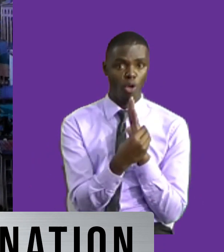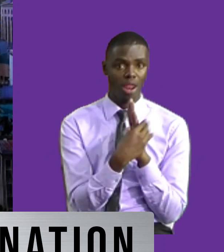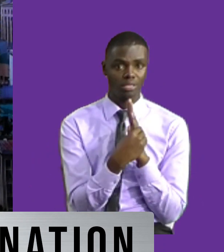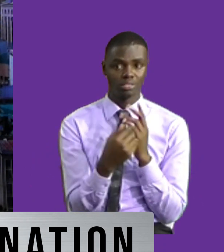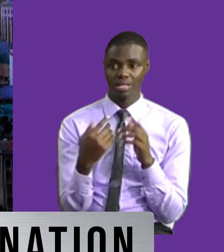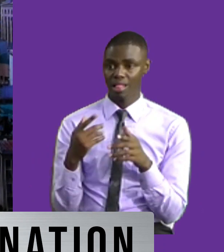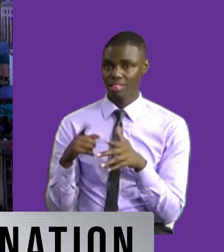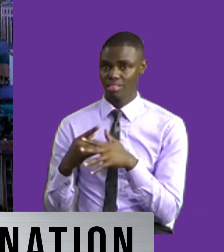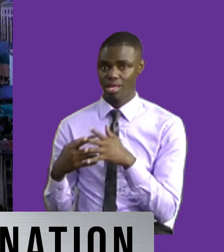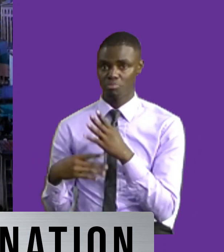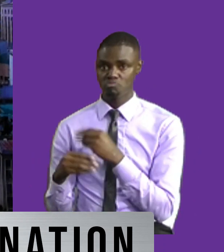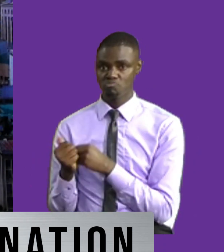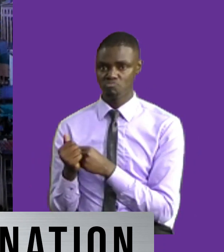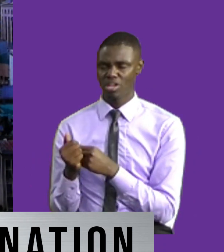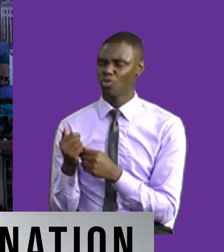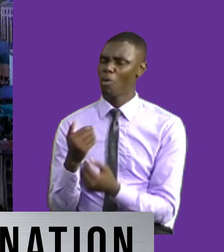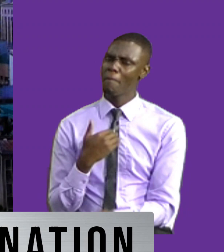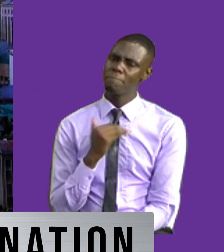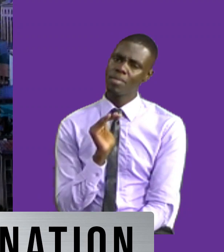But let me ask you,